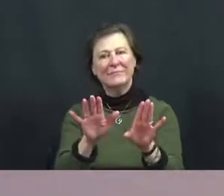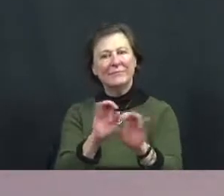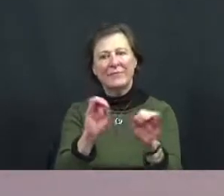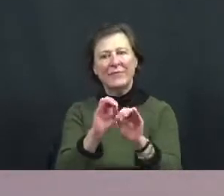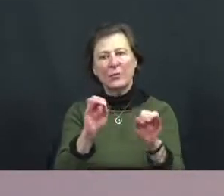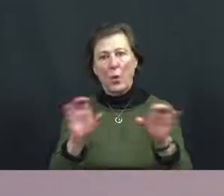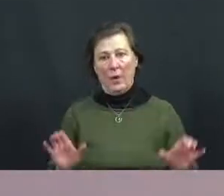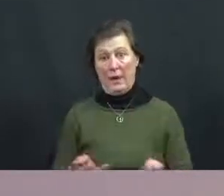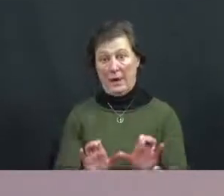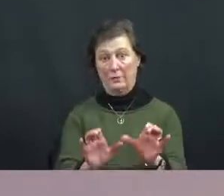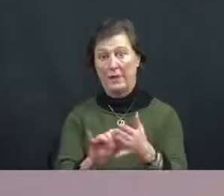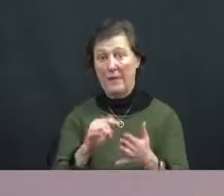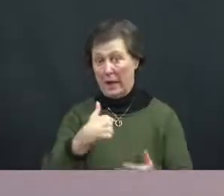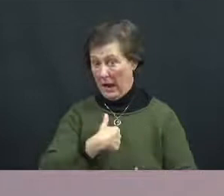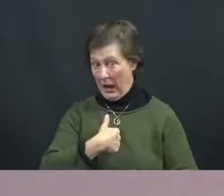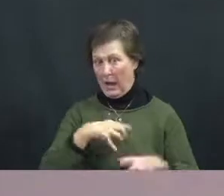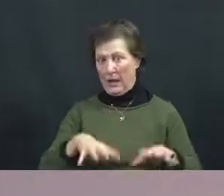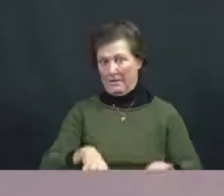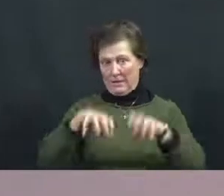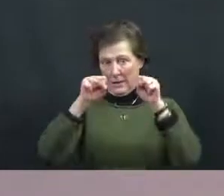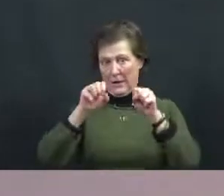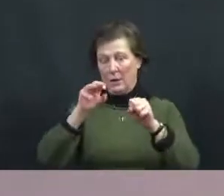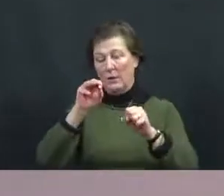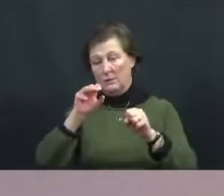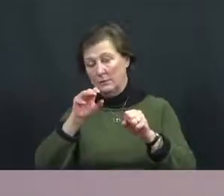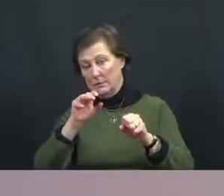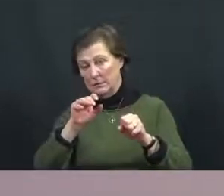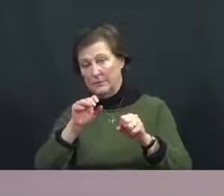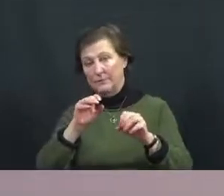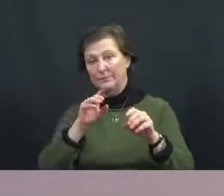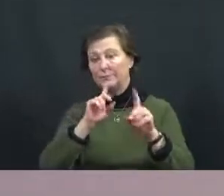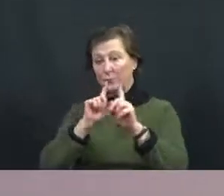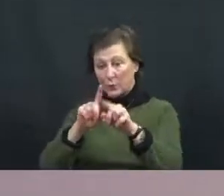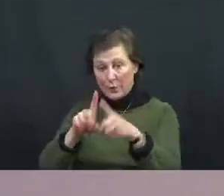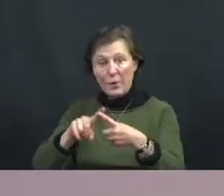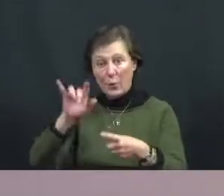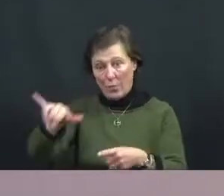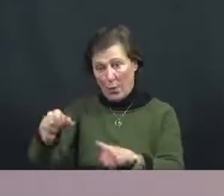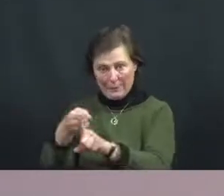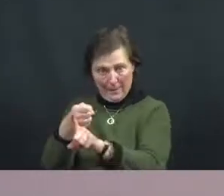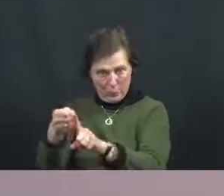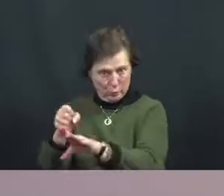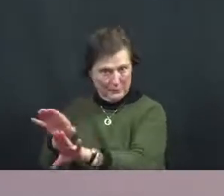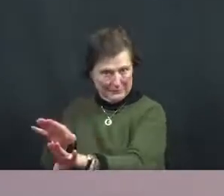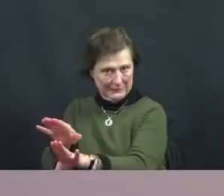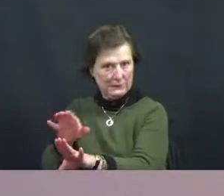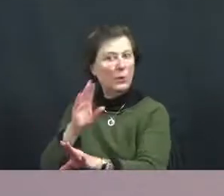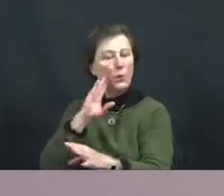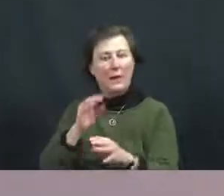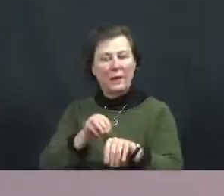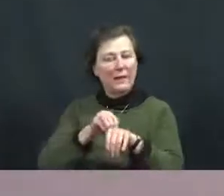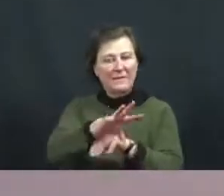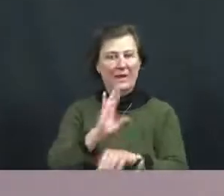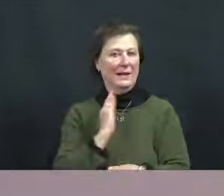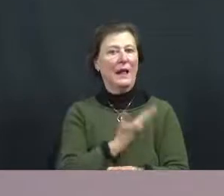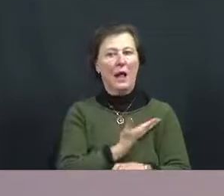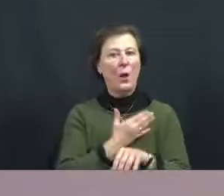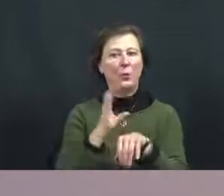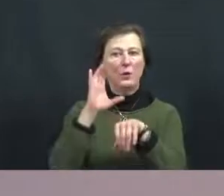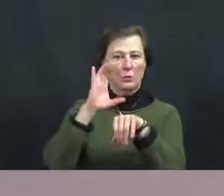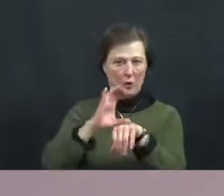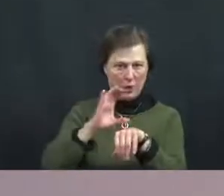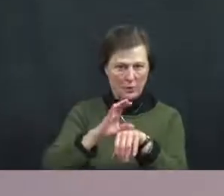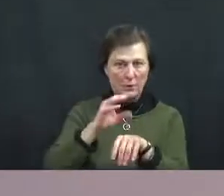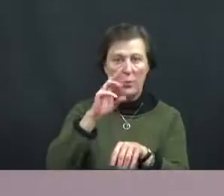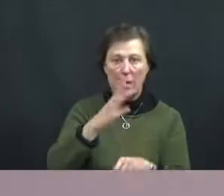actions that I have taken or am taken in responses to these abuses will affect our congregation or